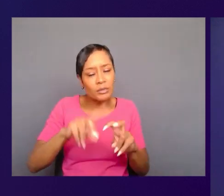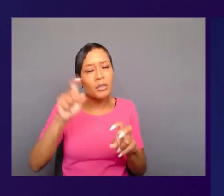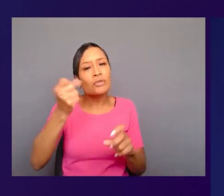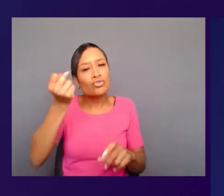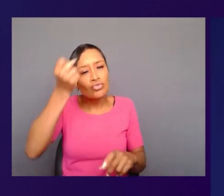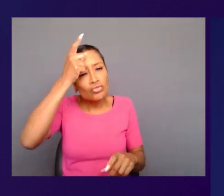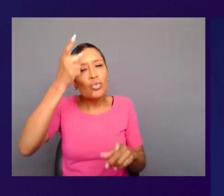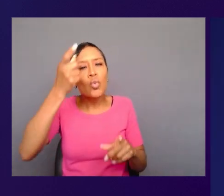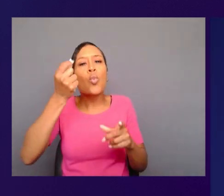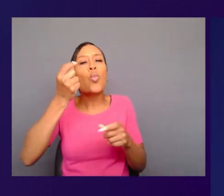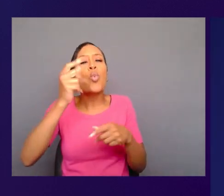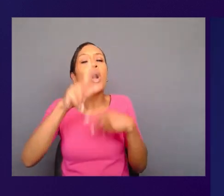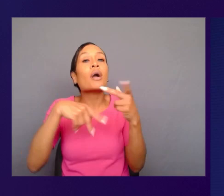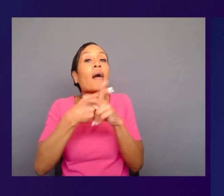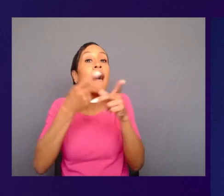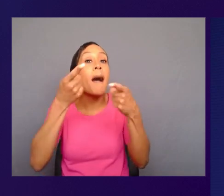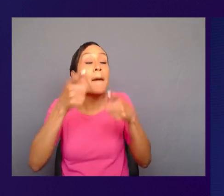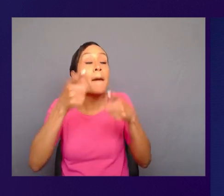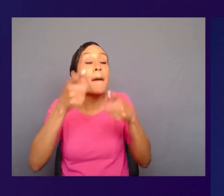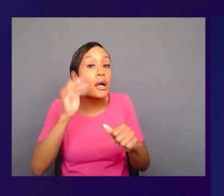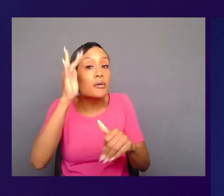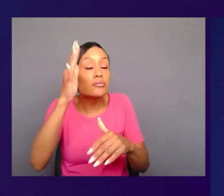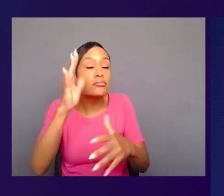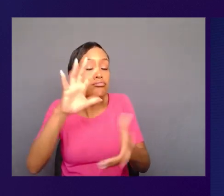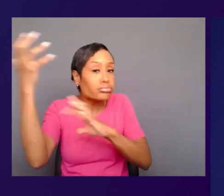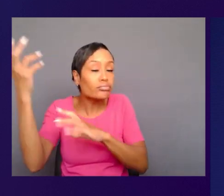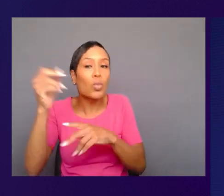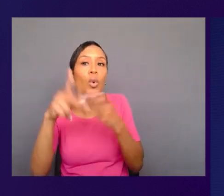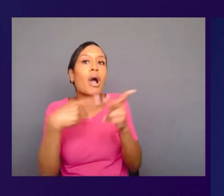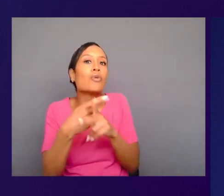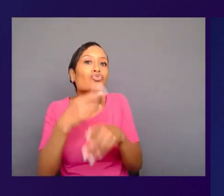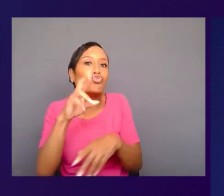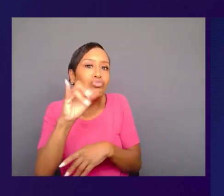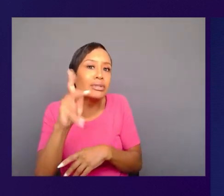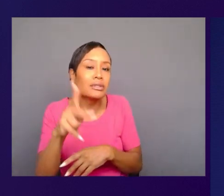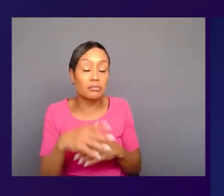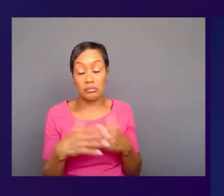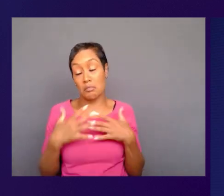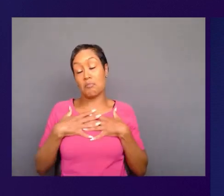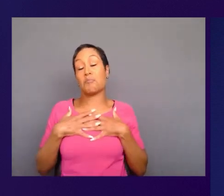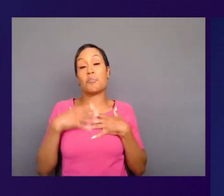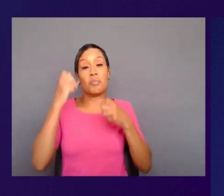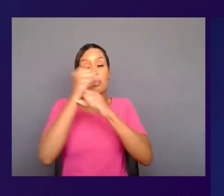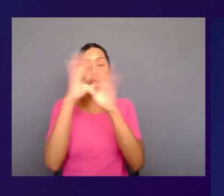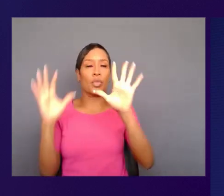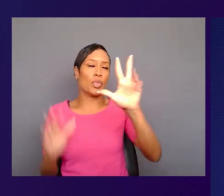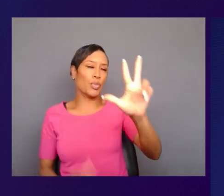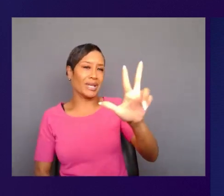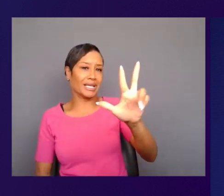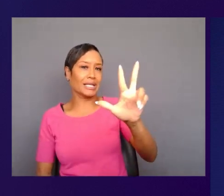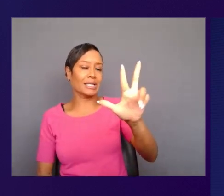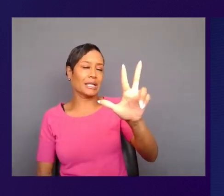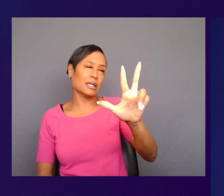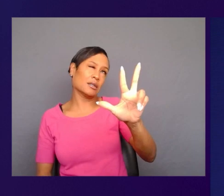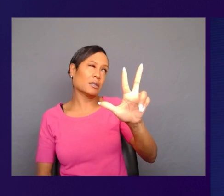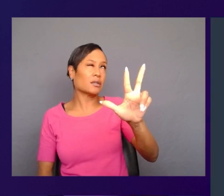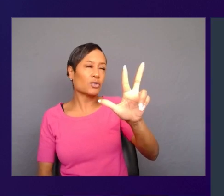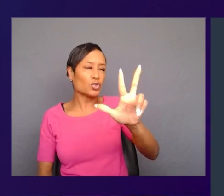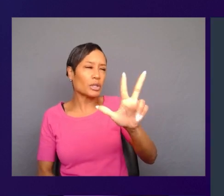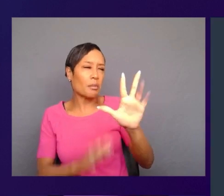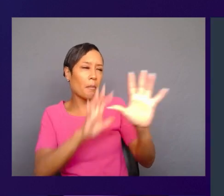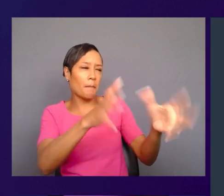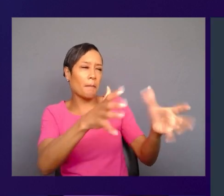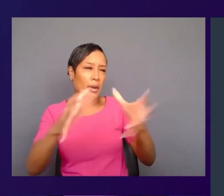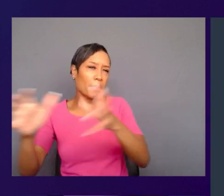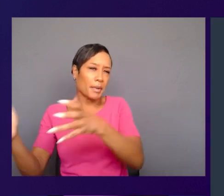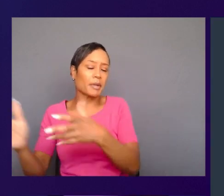what disruptions you could have or what potential risks you can have. Generally, we think of it in three different distinct buckets. The